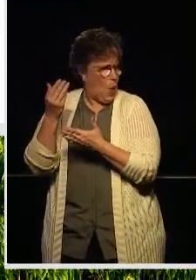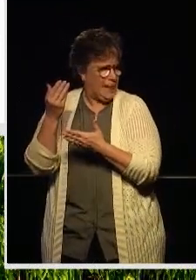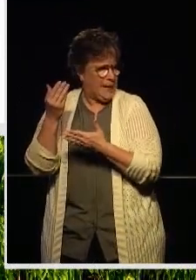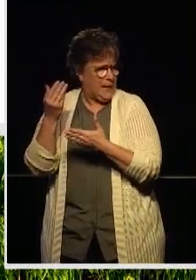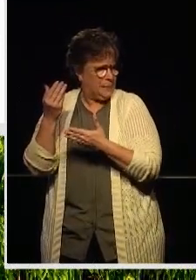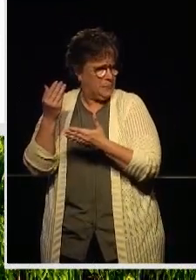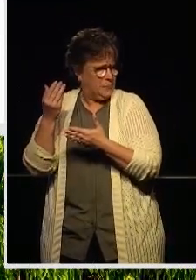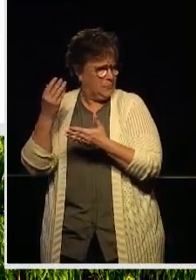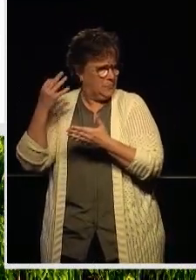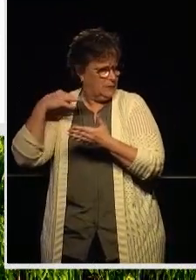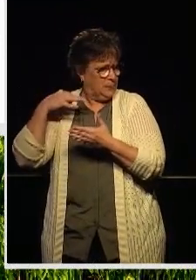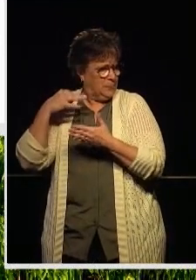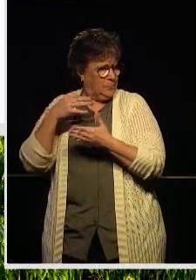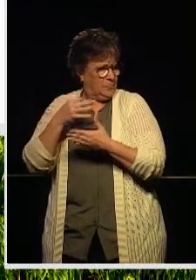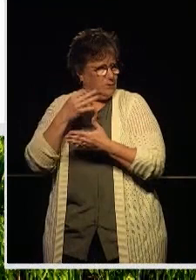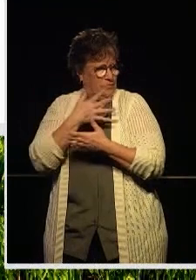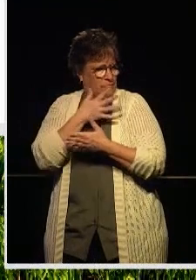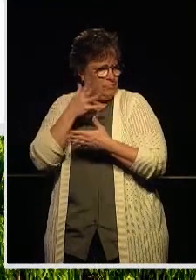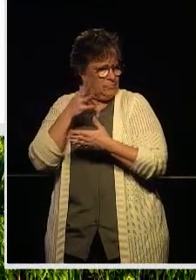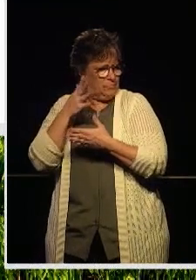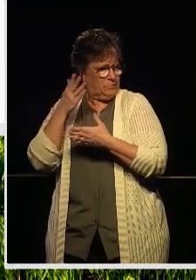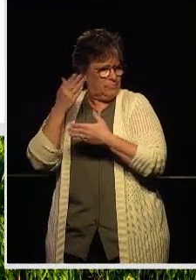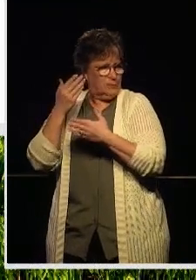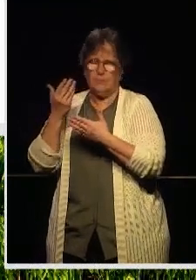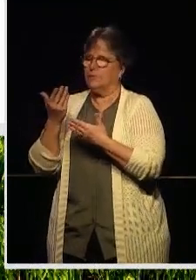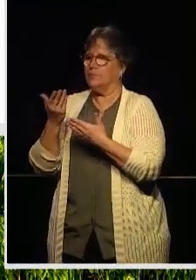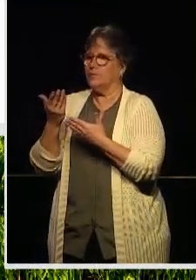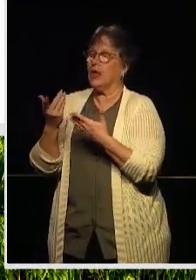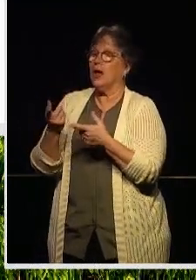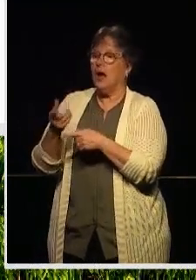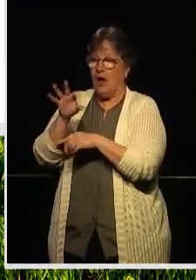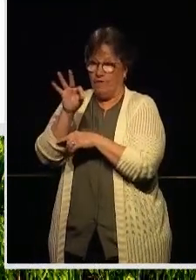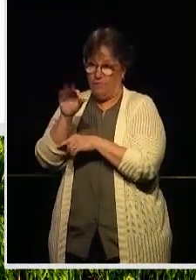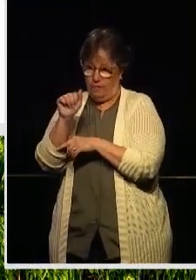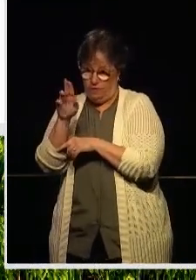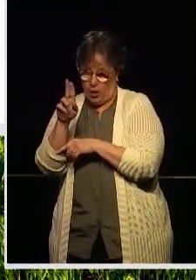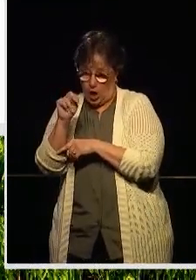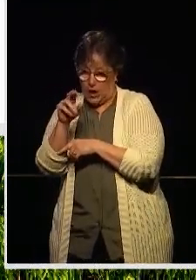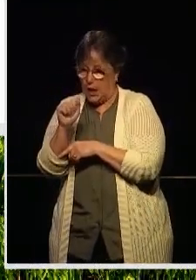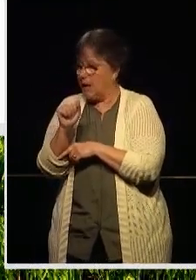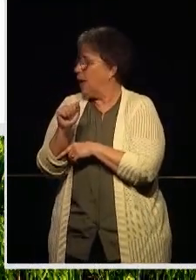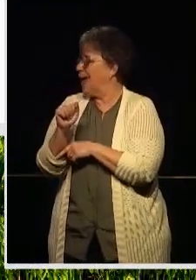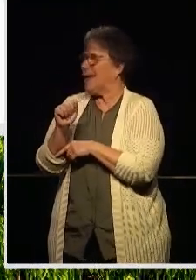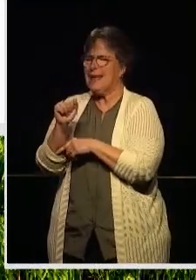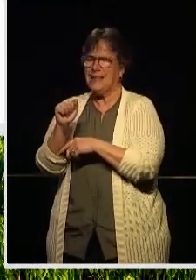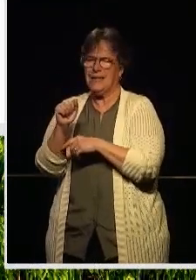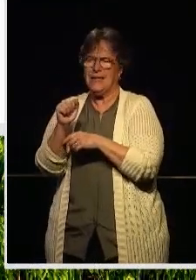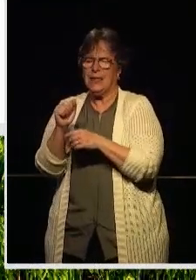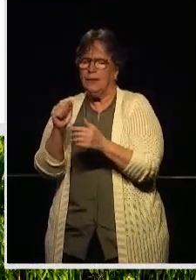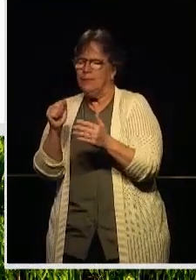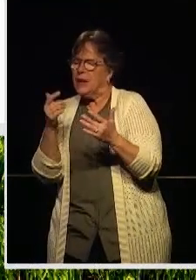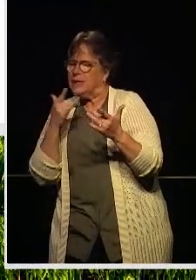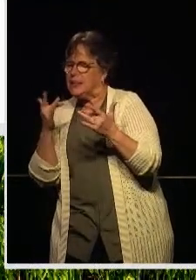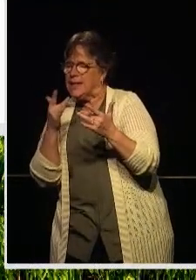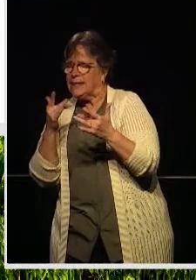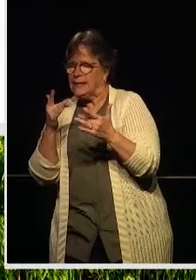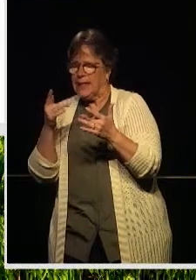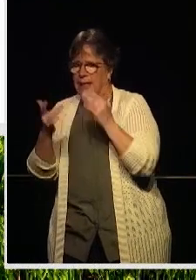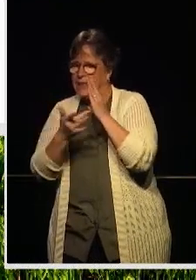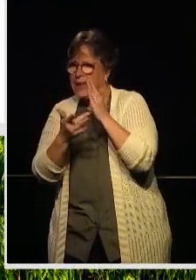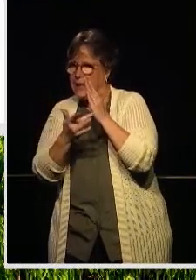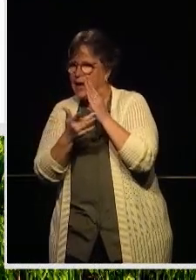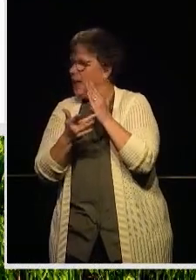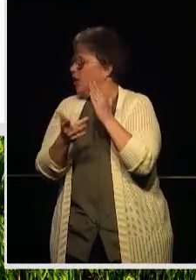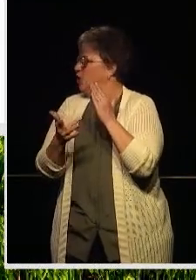the antibiotic usage in the supply chain. Fauna is our proprietary sensing technology that supports dry